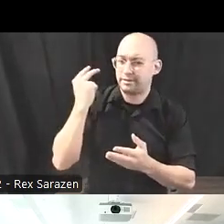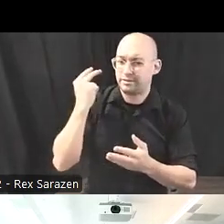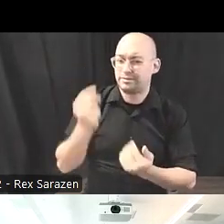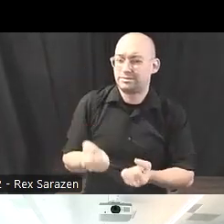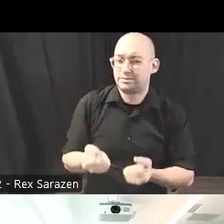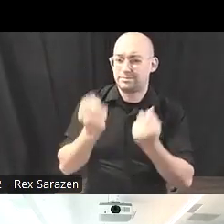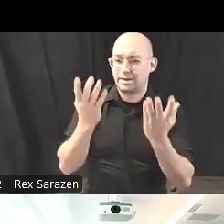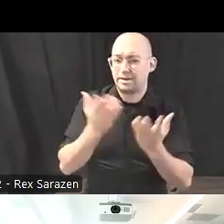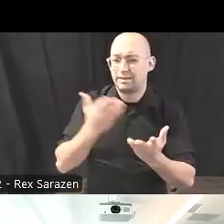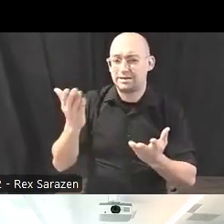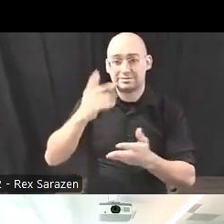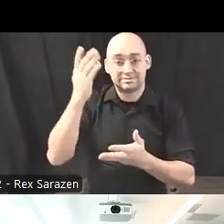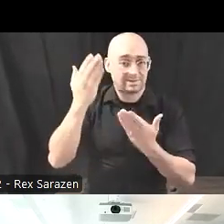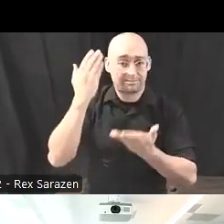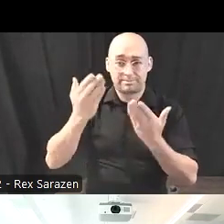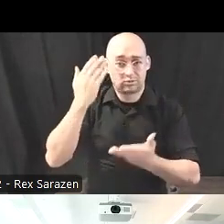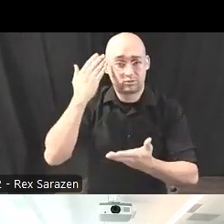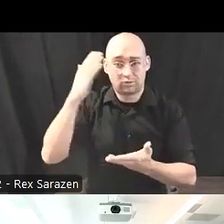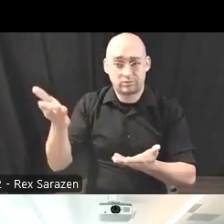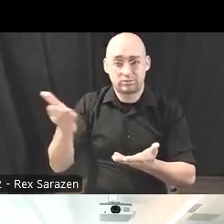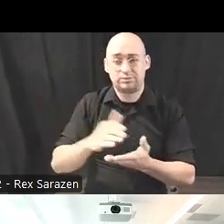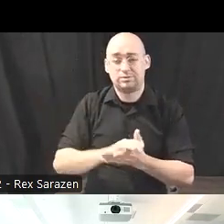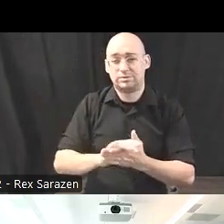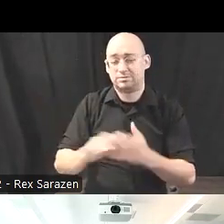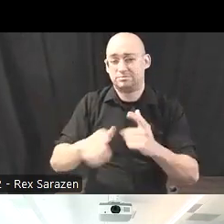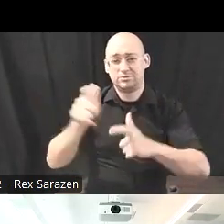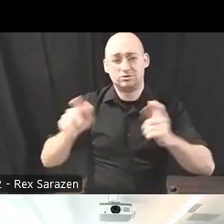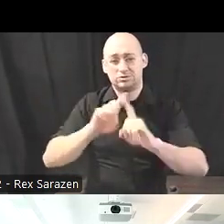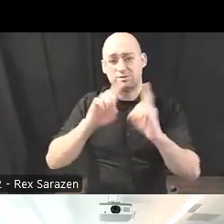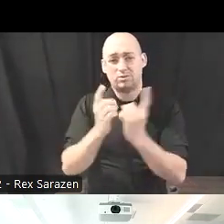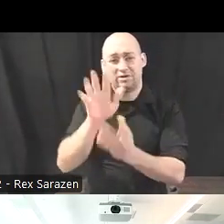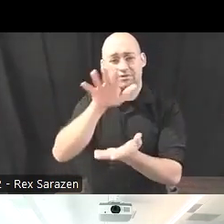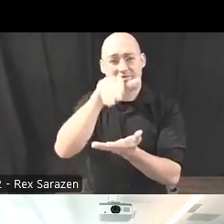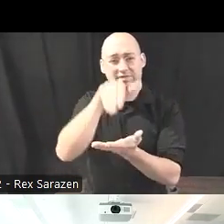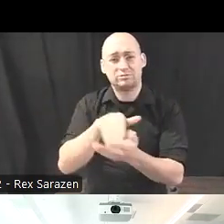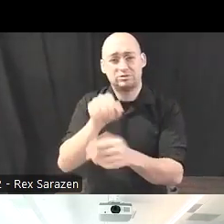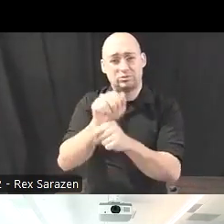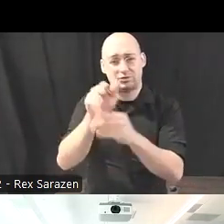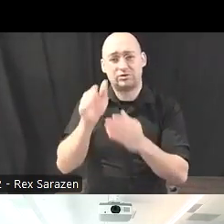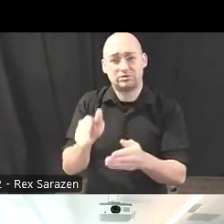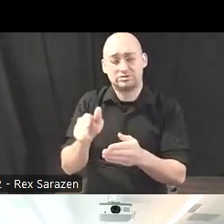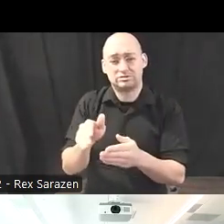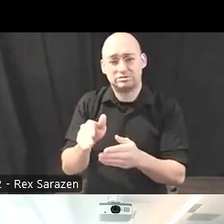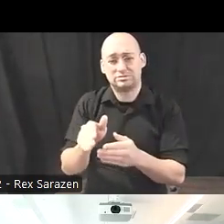those who don't know, with the huge department, 5,000 employees, give or take,